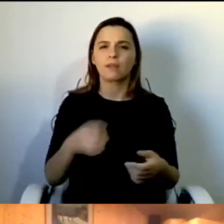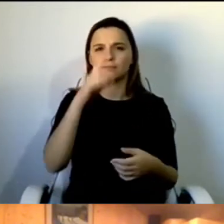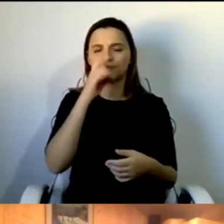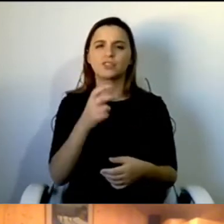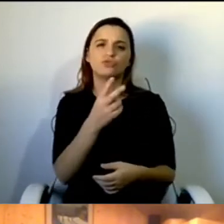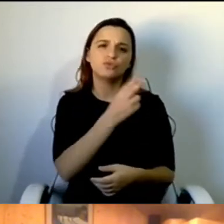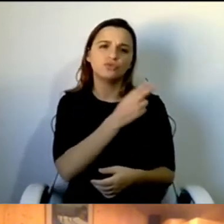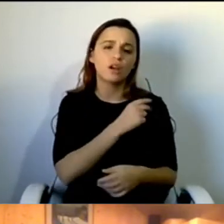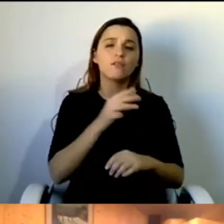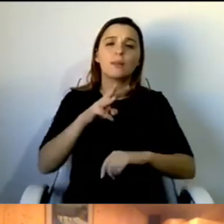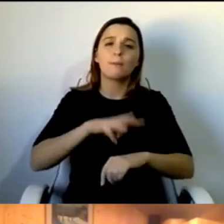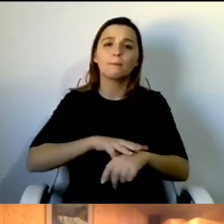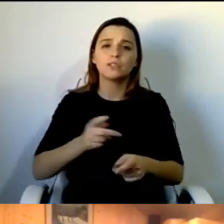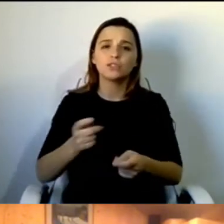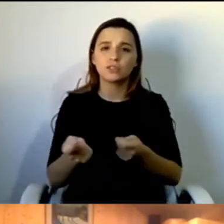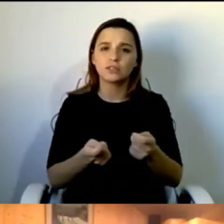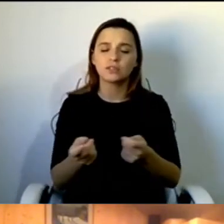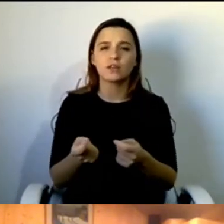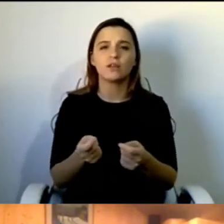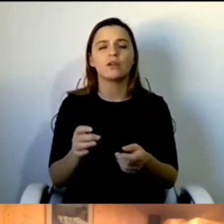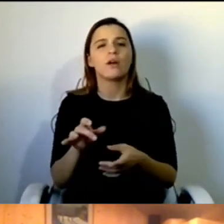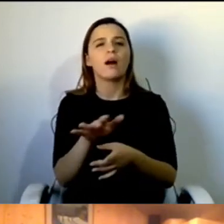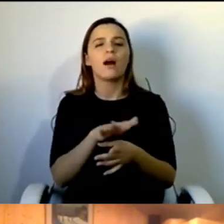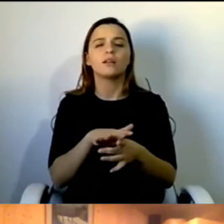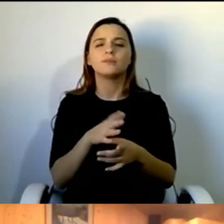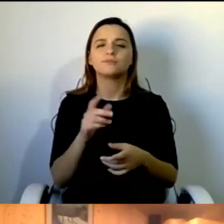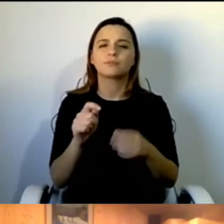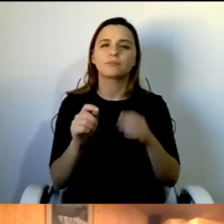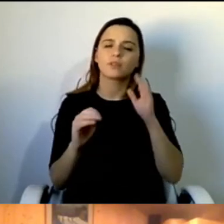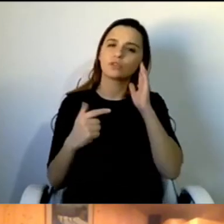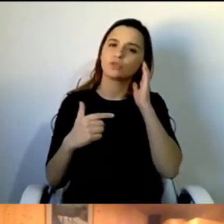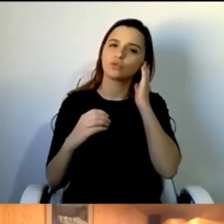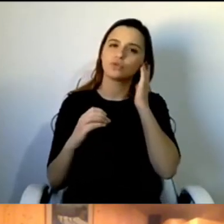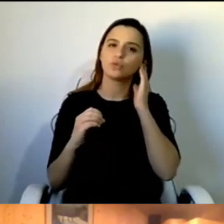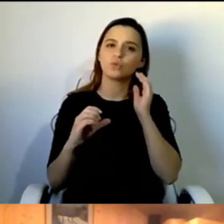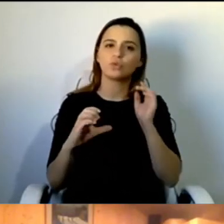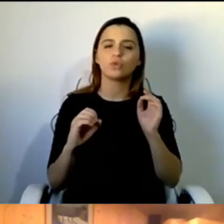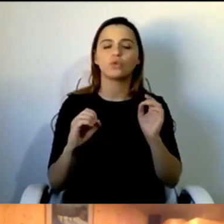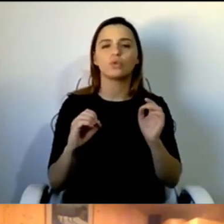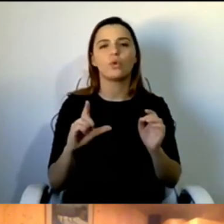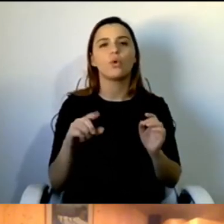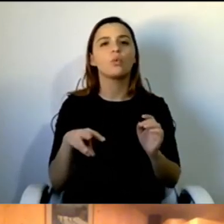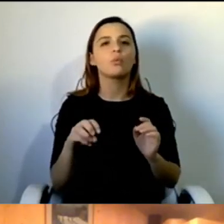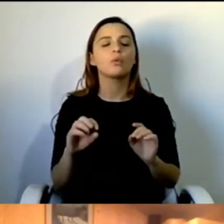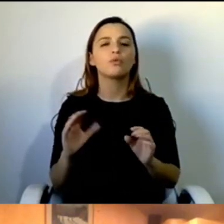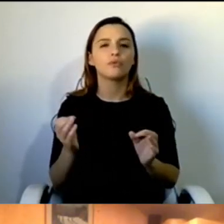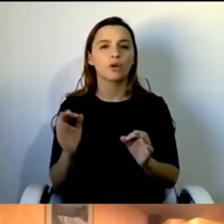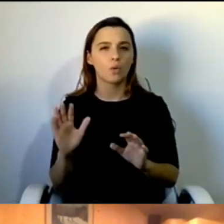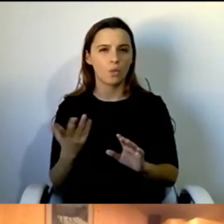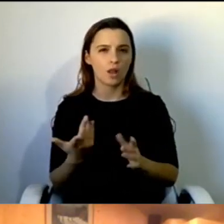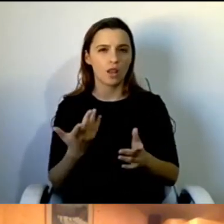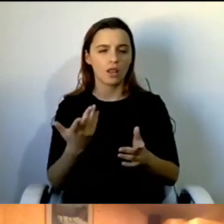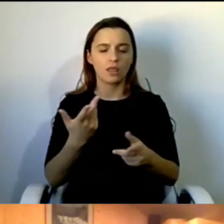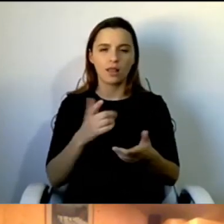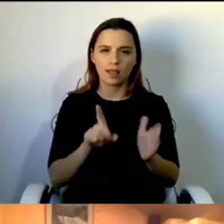and she said early on when the law was enacted that if it's going to cost much more,